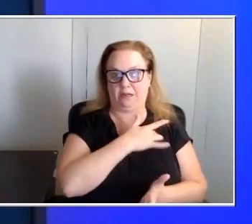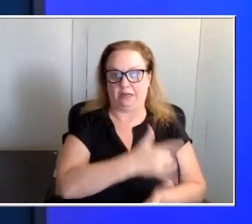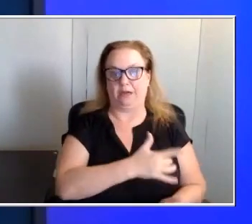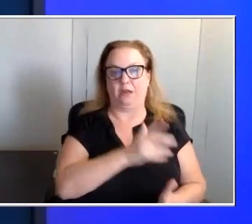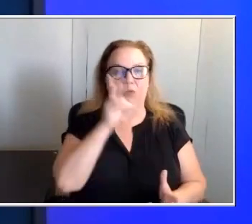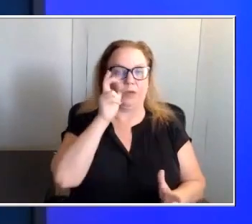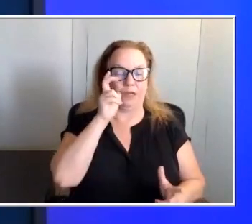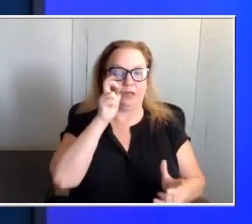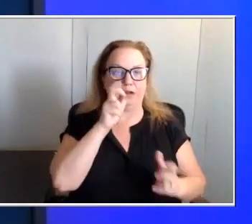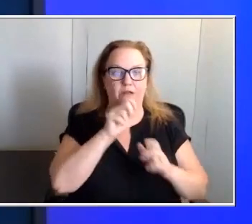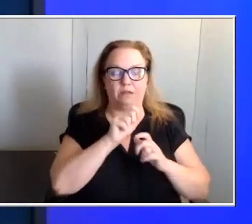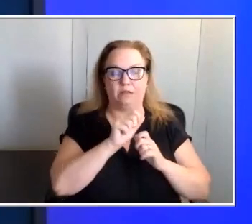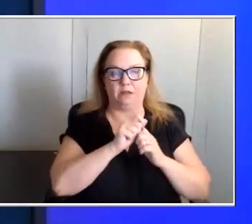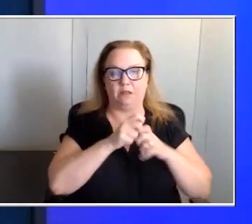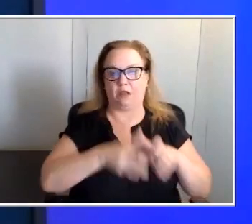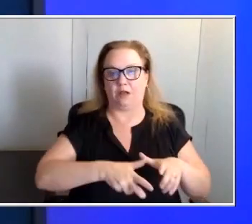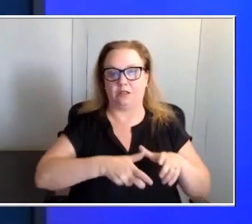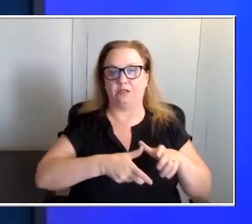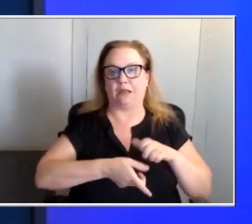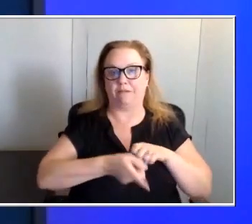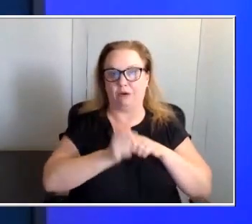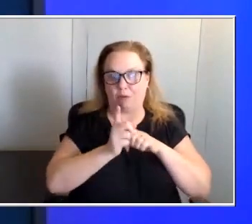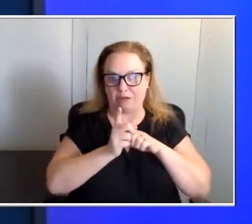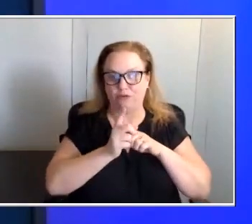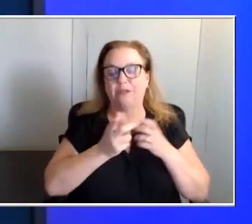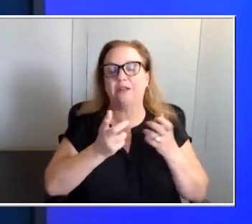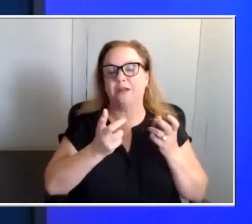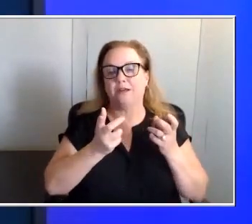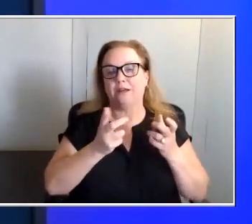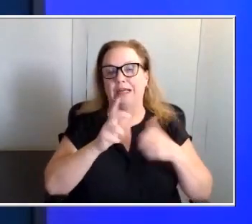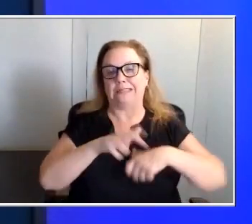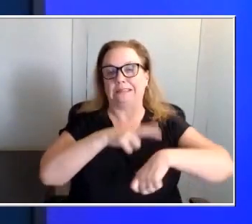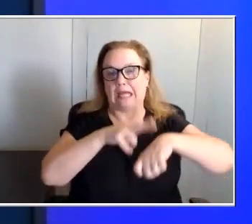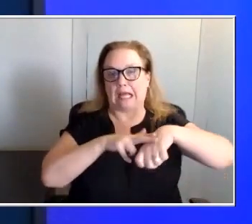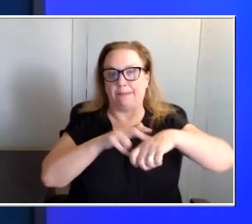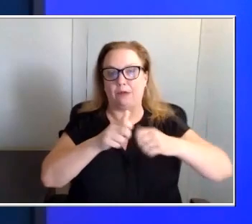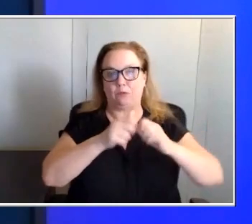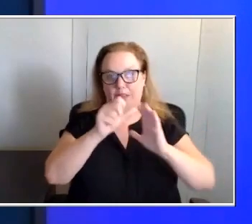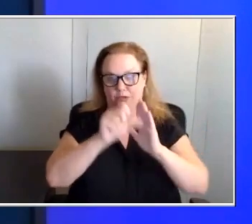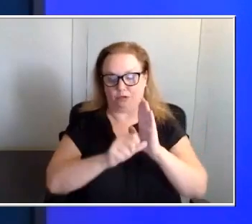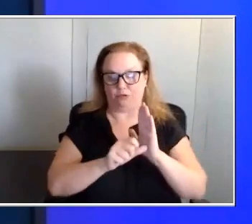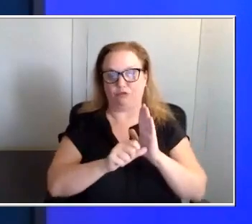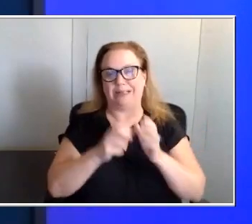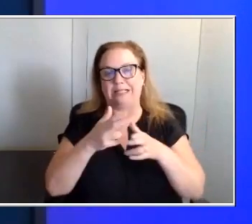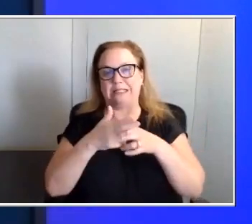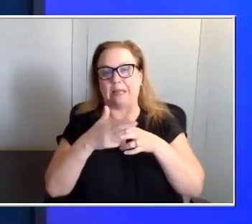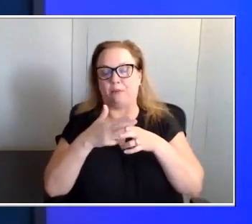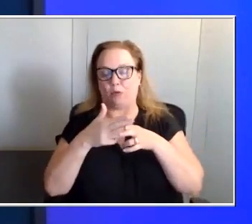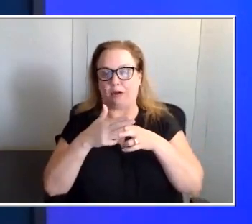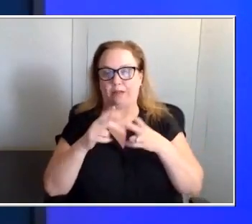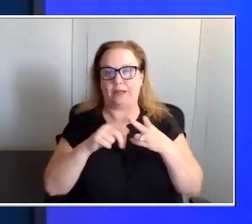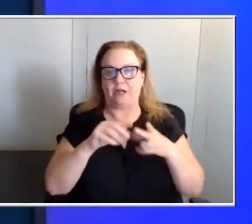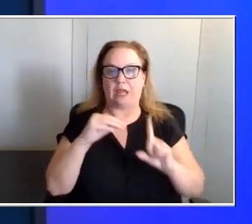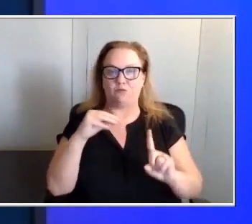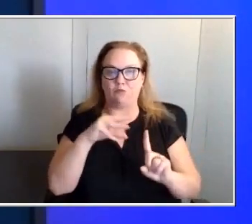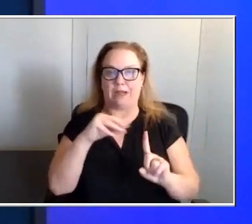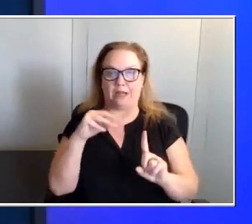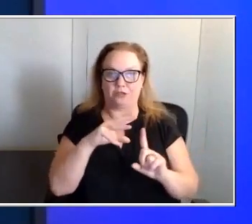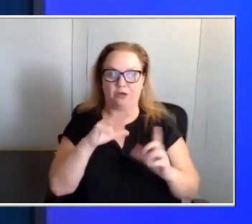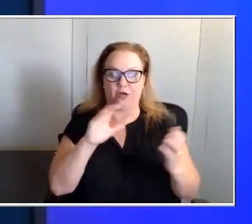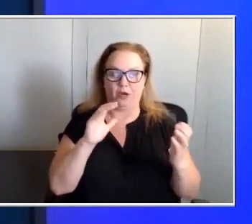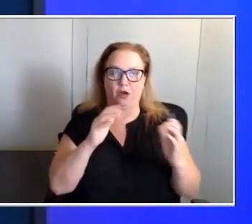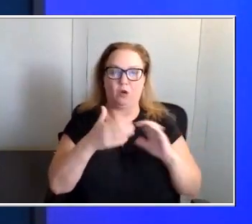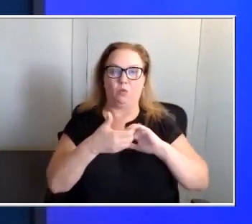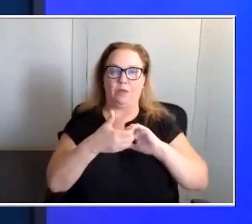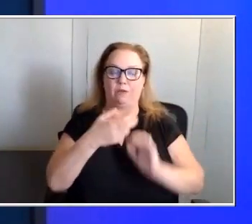complete loss of the ability to achieve an erection, is common with surgery, at least temporarily. It's common with radiation when it's paired with hormonal